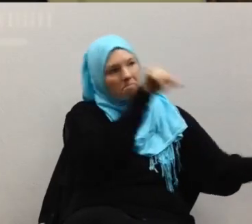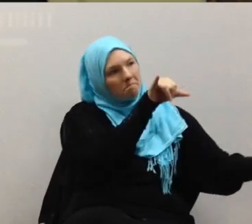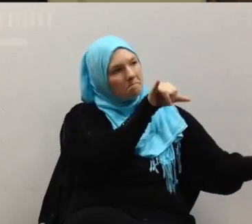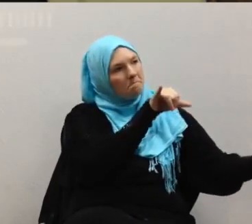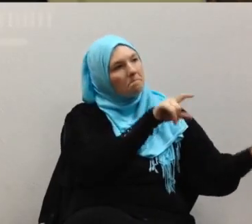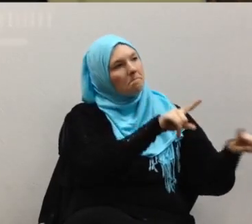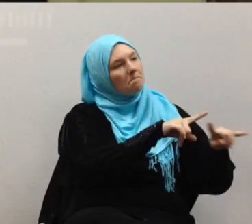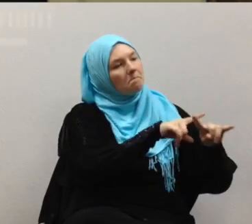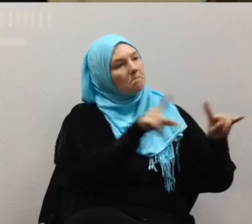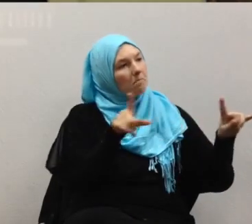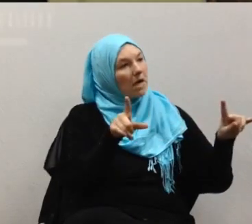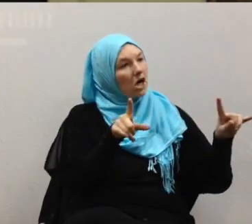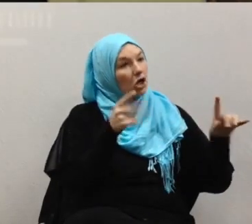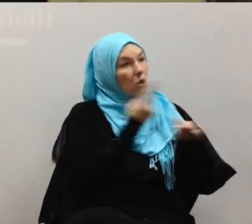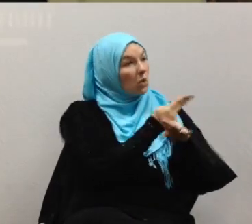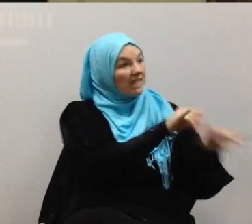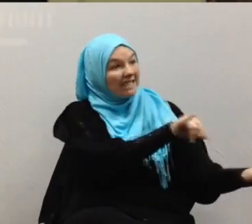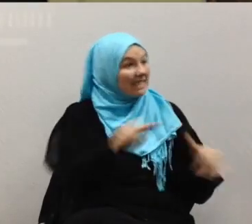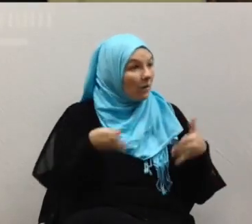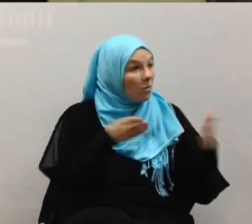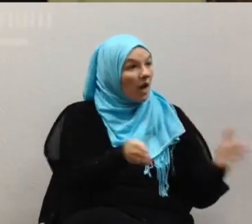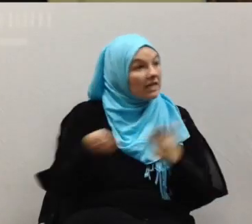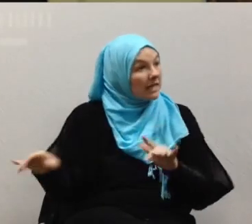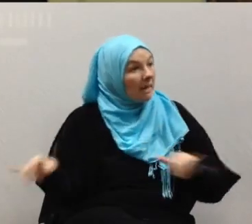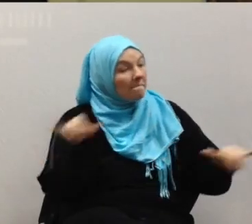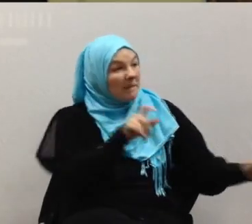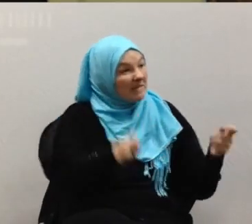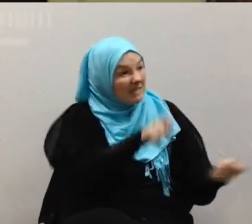not use all of these in the same way.